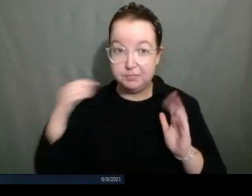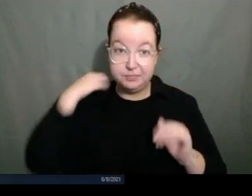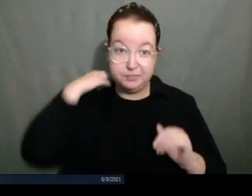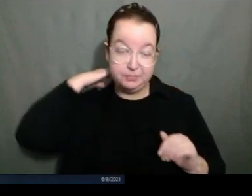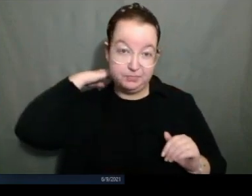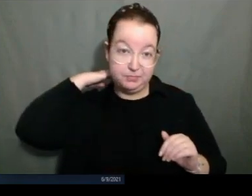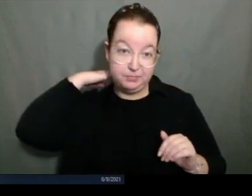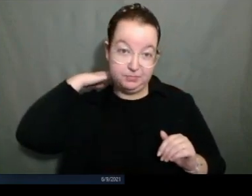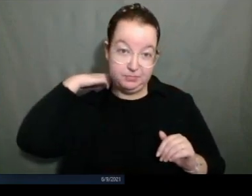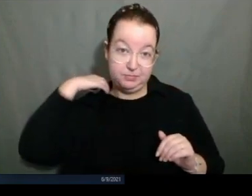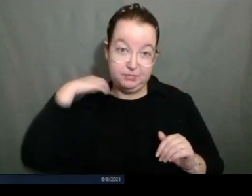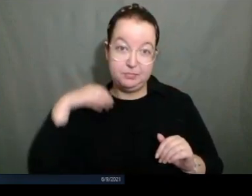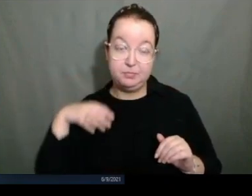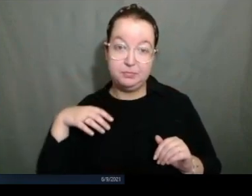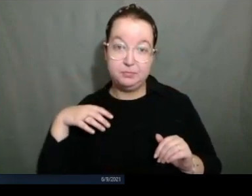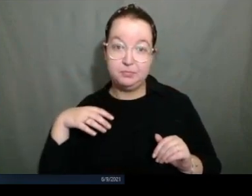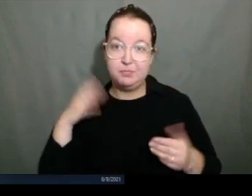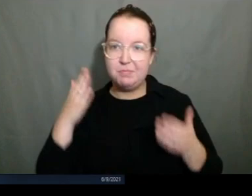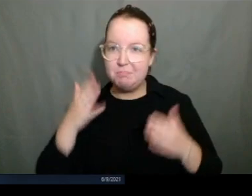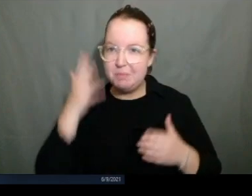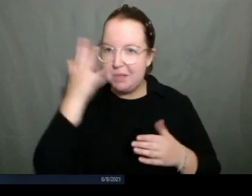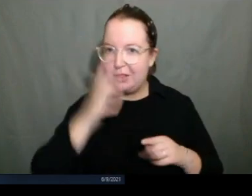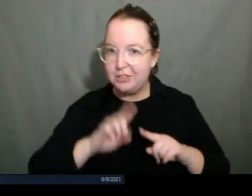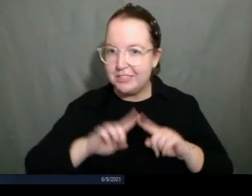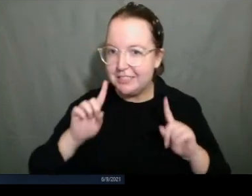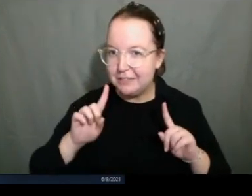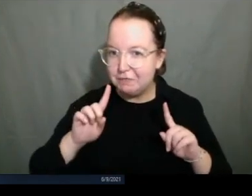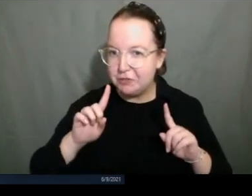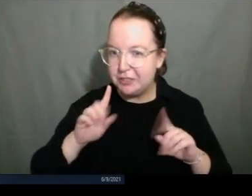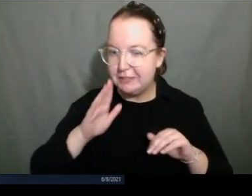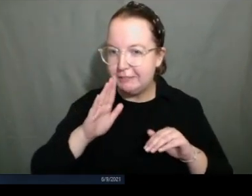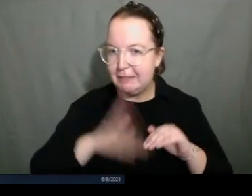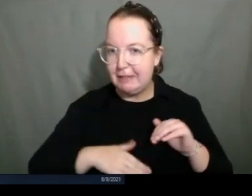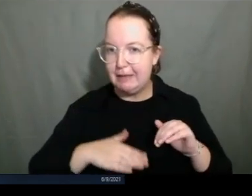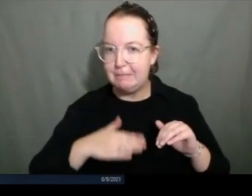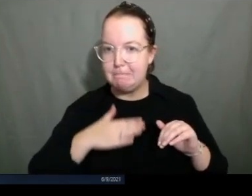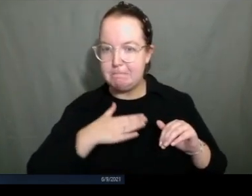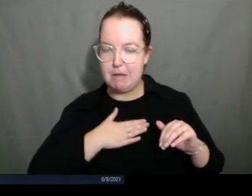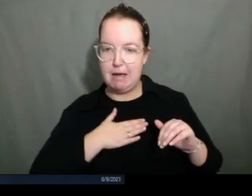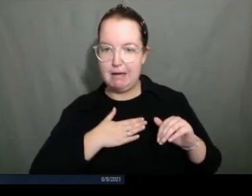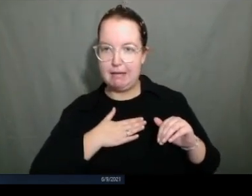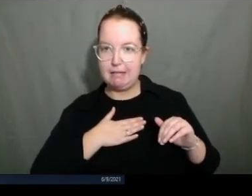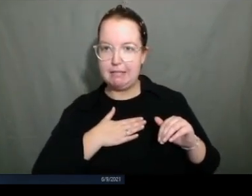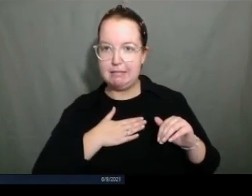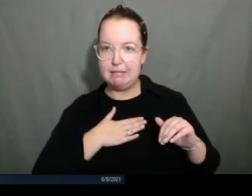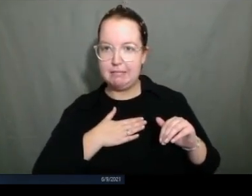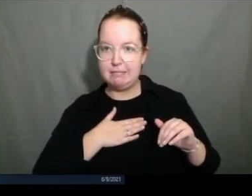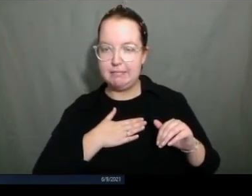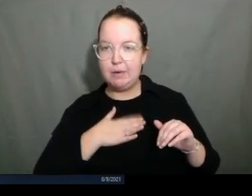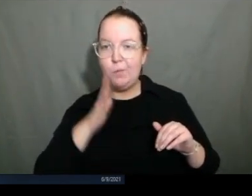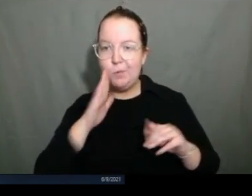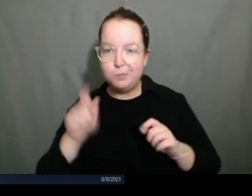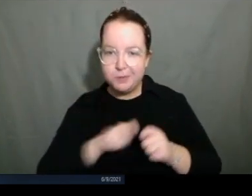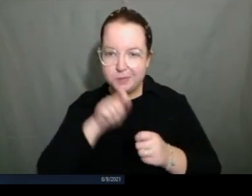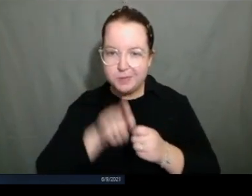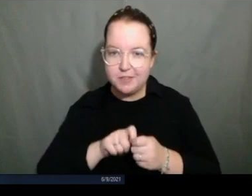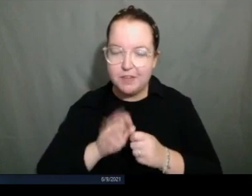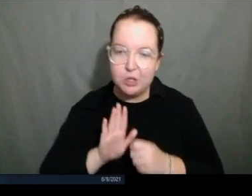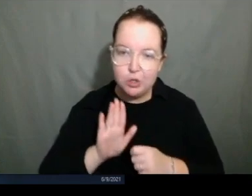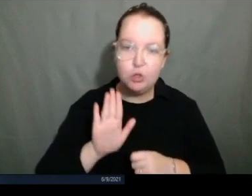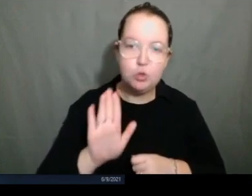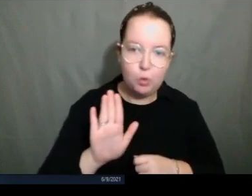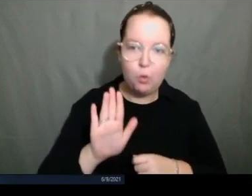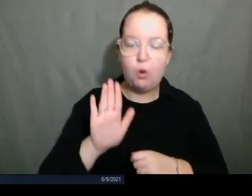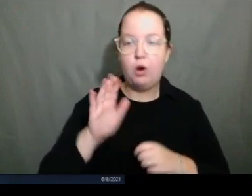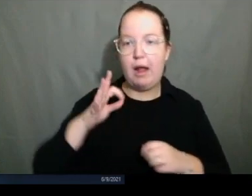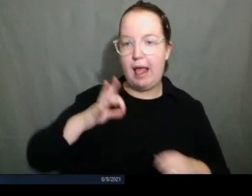mind with this type drop down, it may look a little bit different than my demonstration account. It will be specific to anything that you are